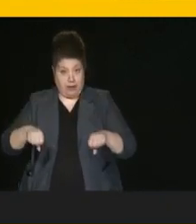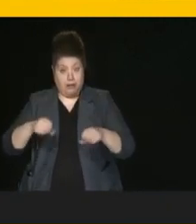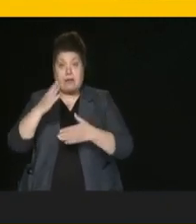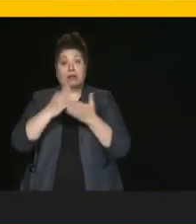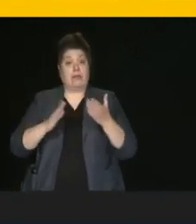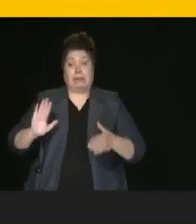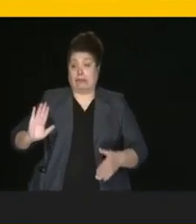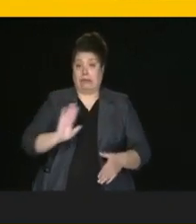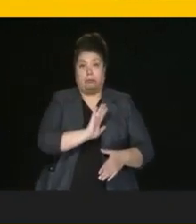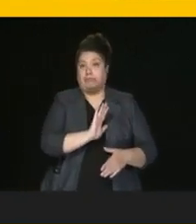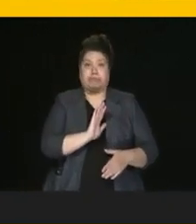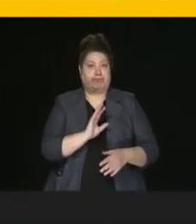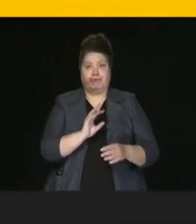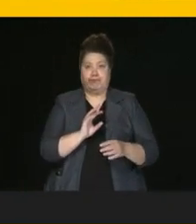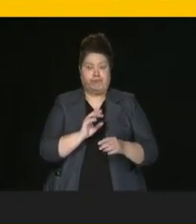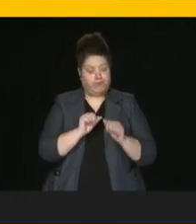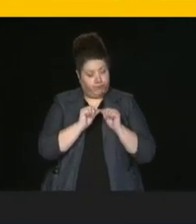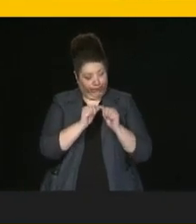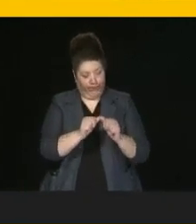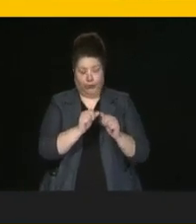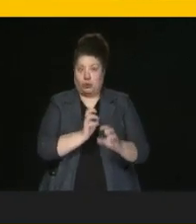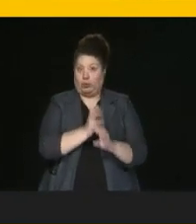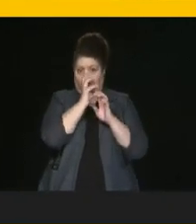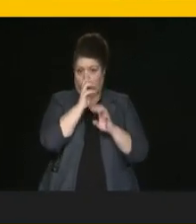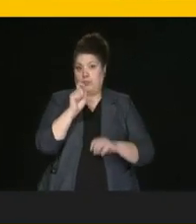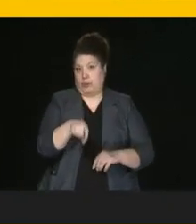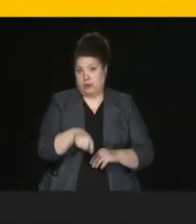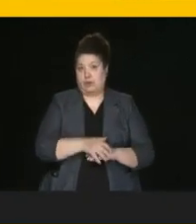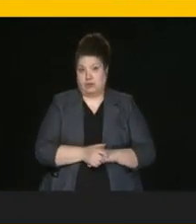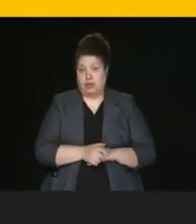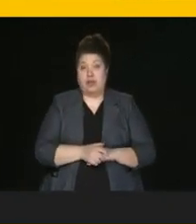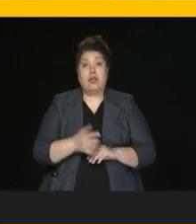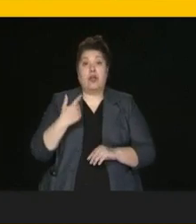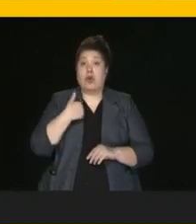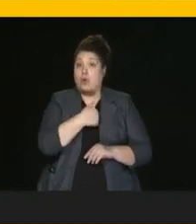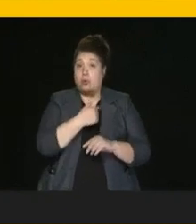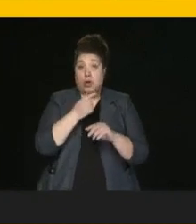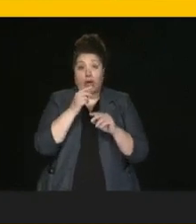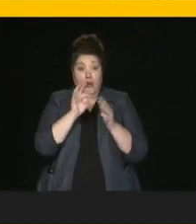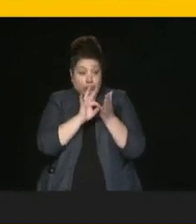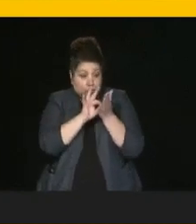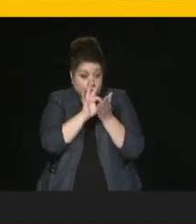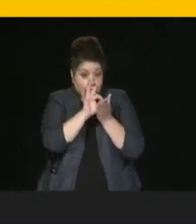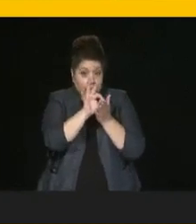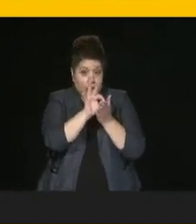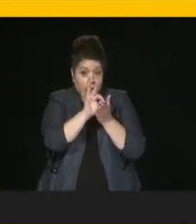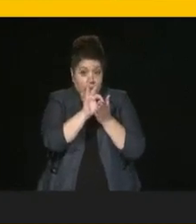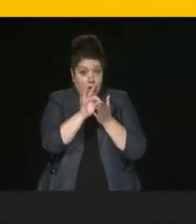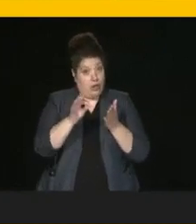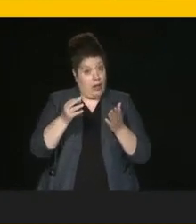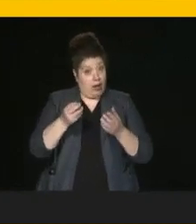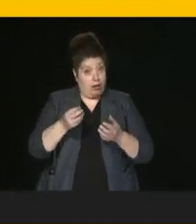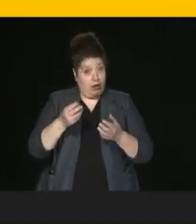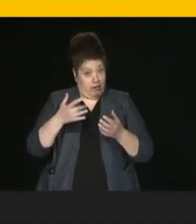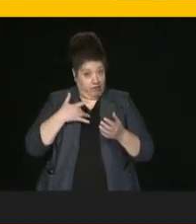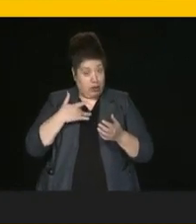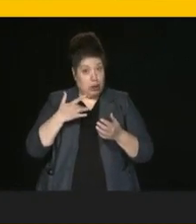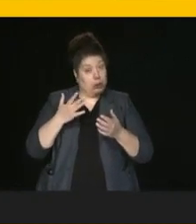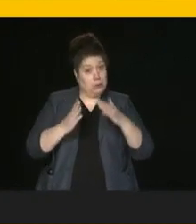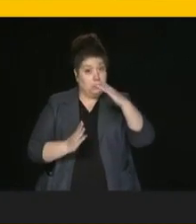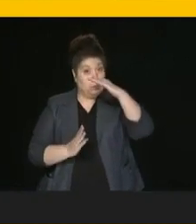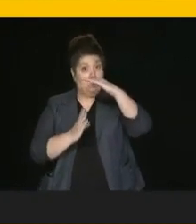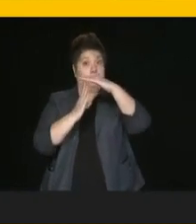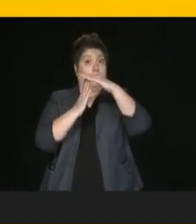too early to know how close we are to the peak from a national perspective. However, we